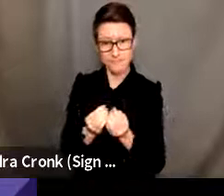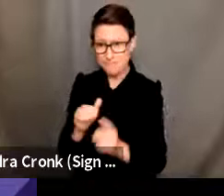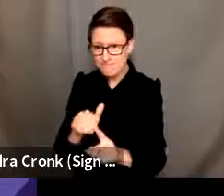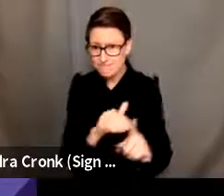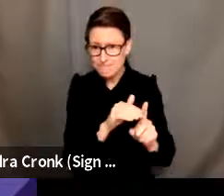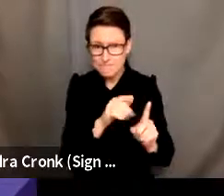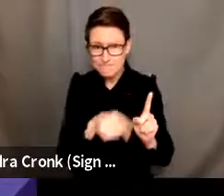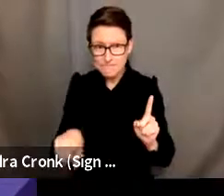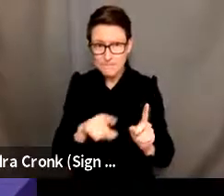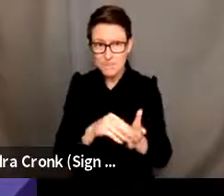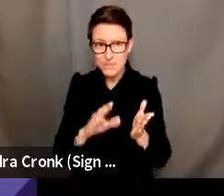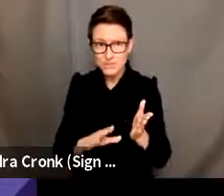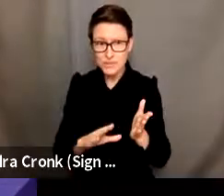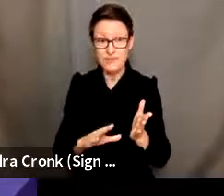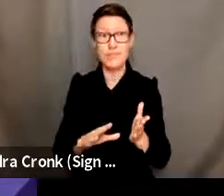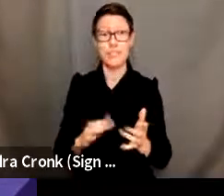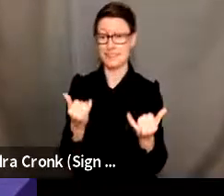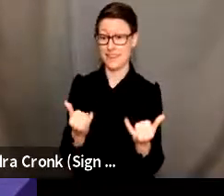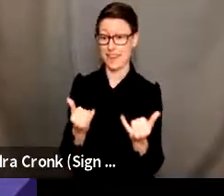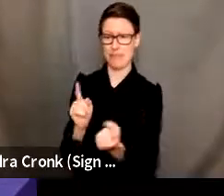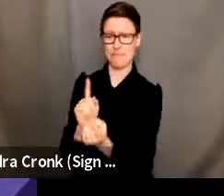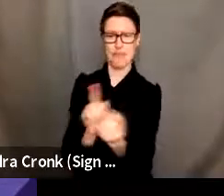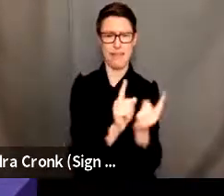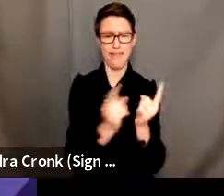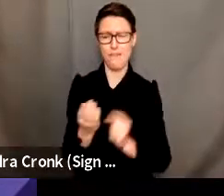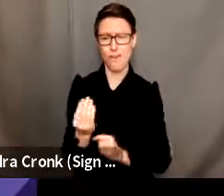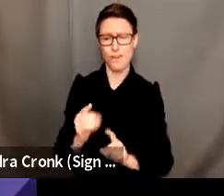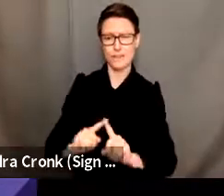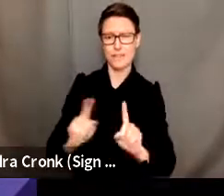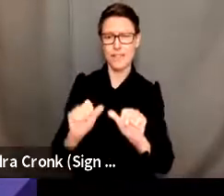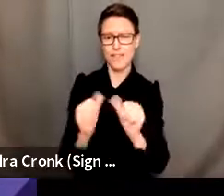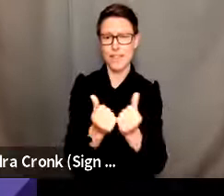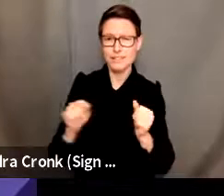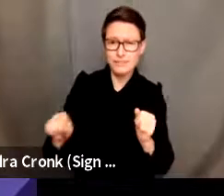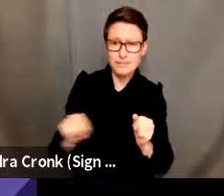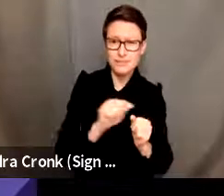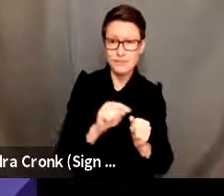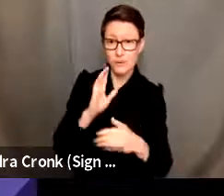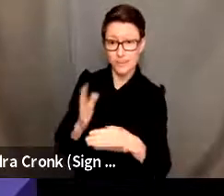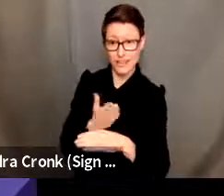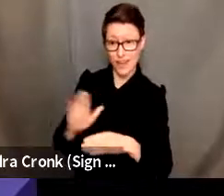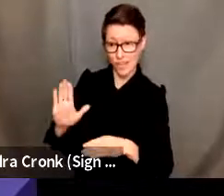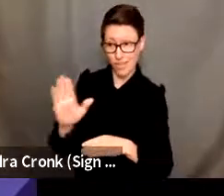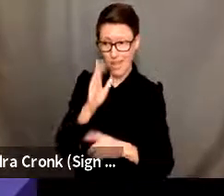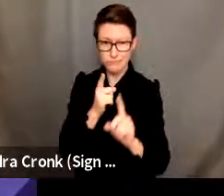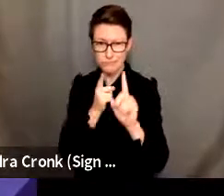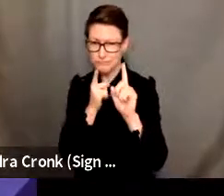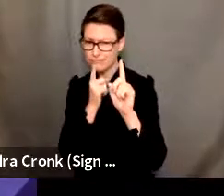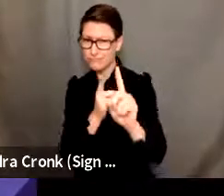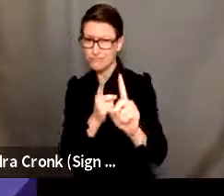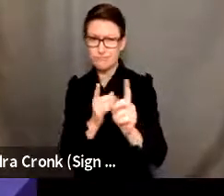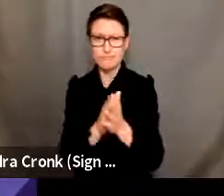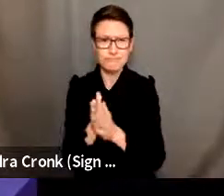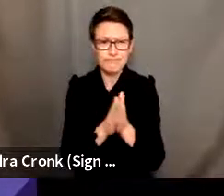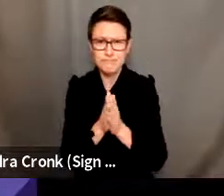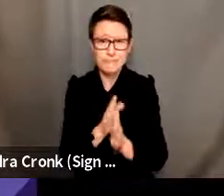from 14 different organizations who will share their agency mission and volunteer needs. To get the event started, we're going